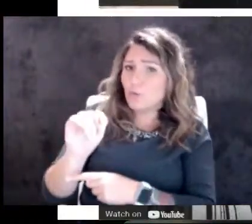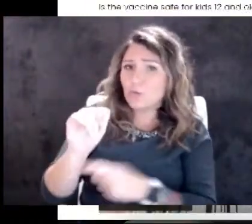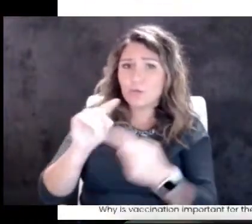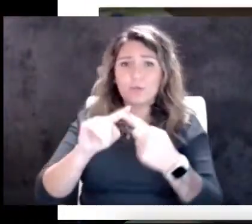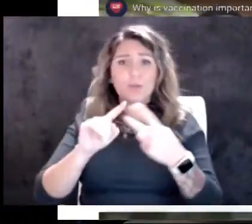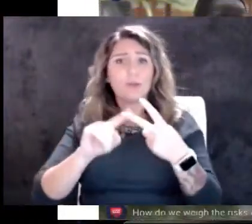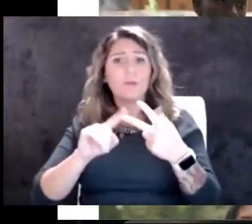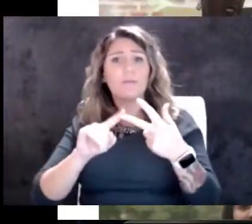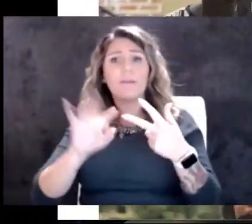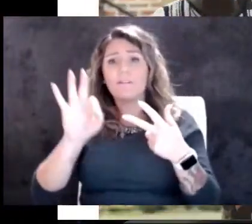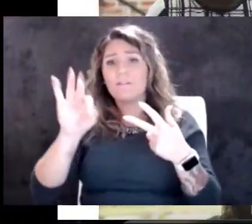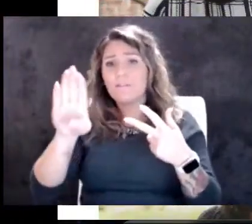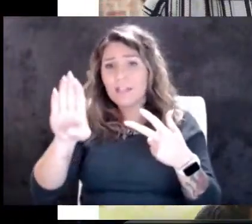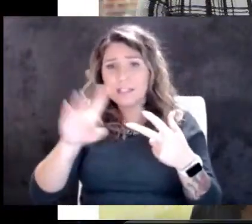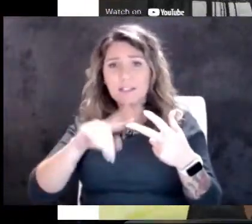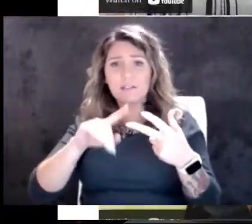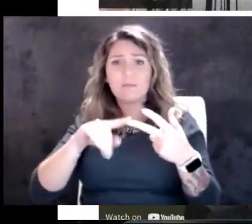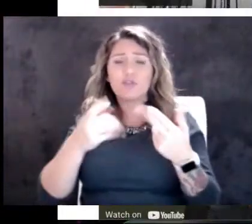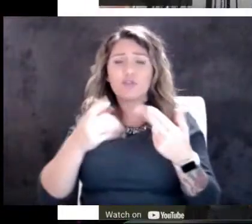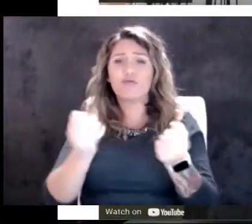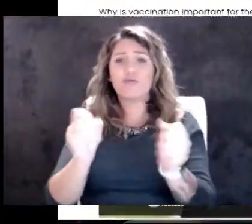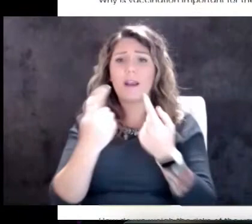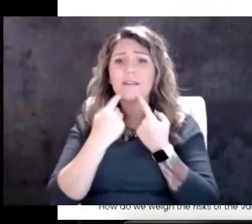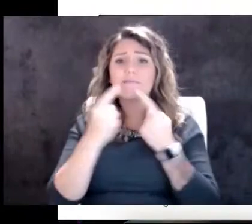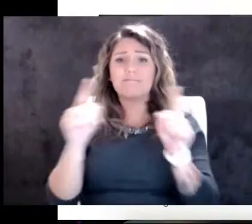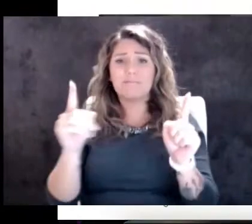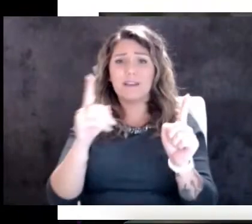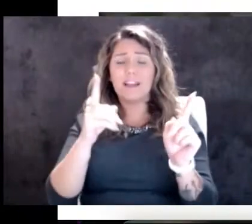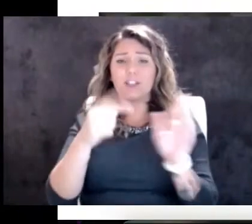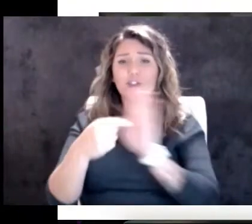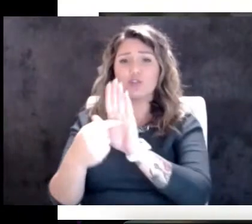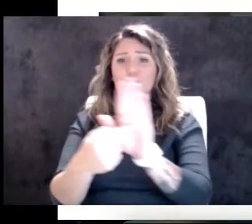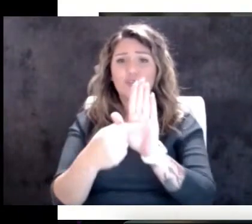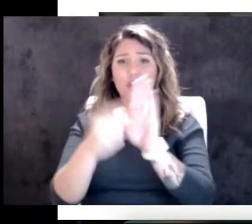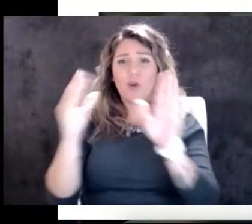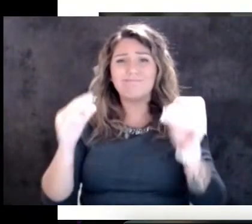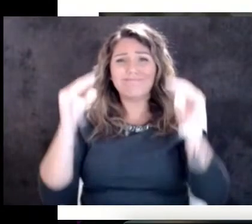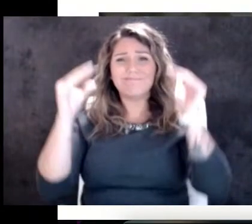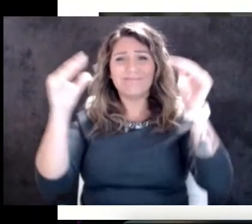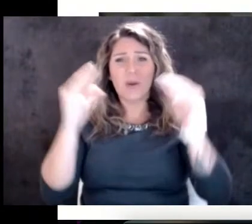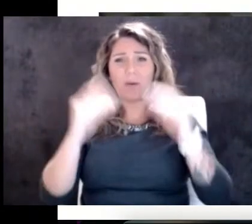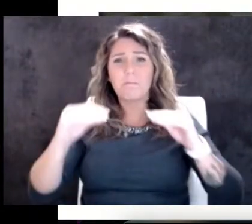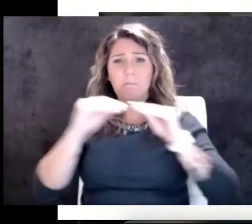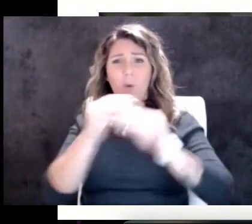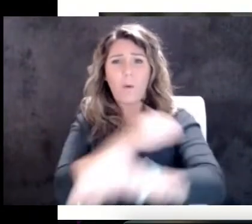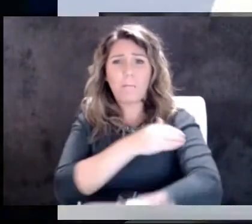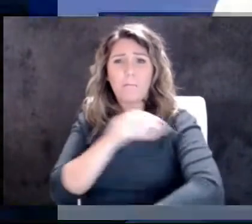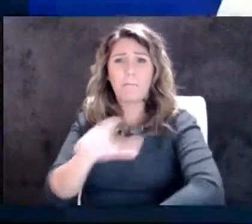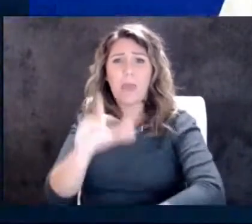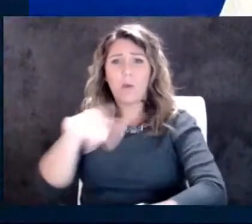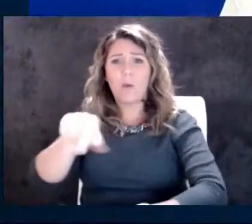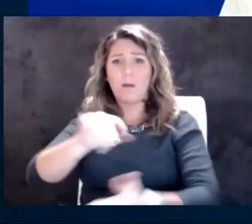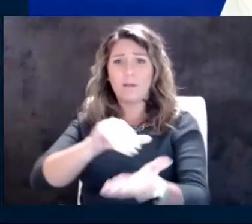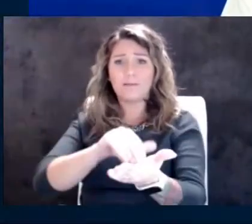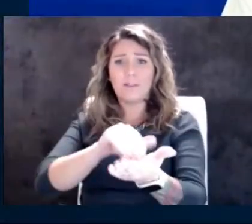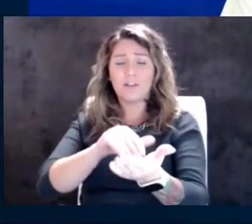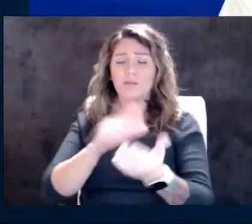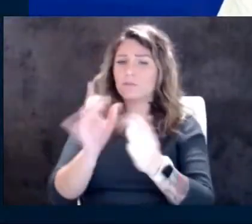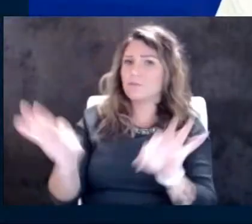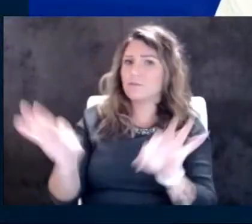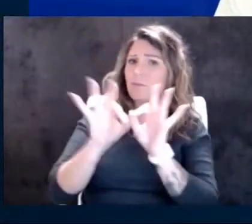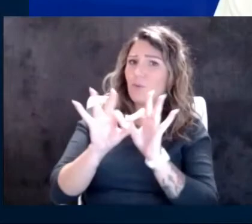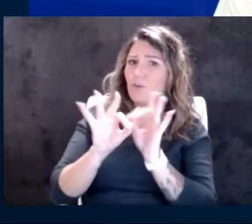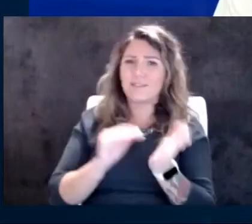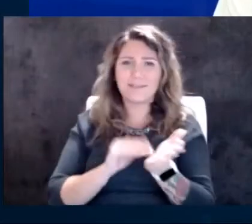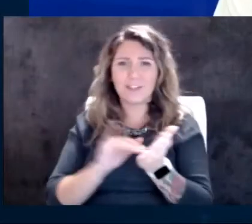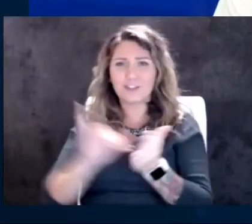trying to get the word out, and as I said, elevate the voices of those doctors. Yeah, I think that is really important. Dr. Jones, thank you for participating